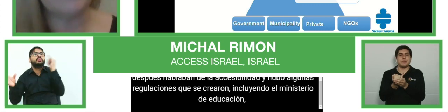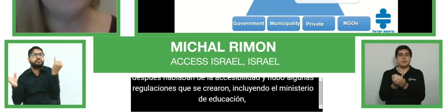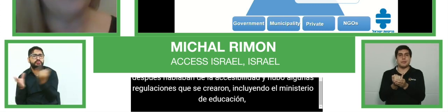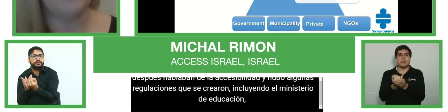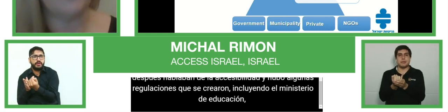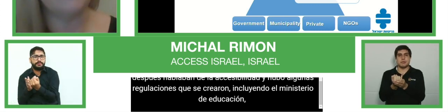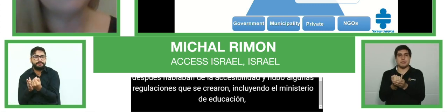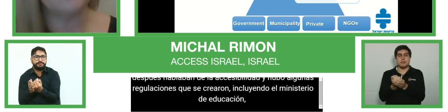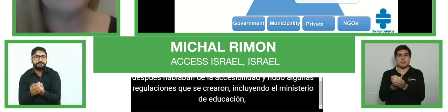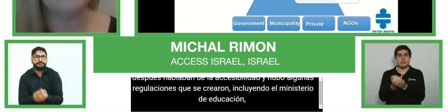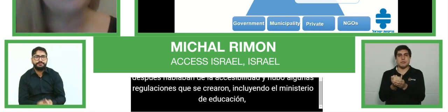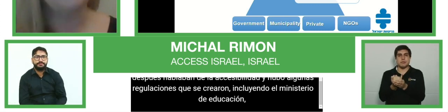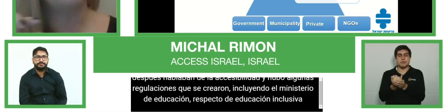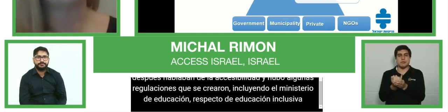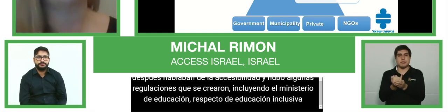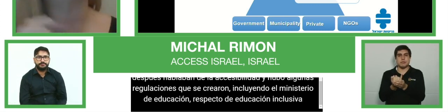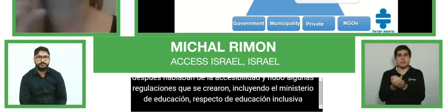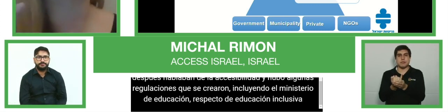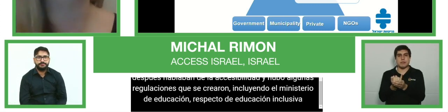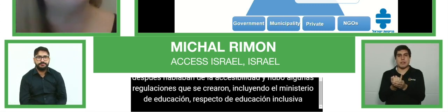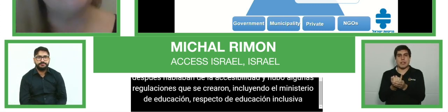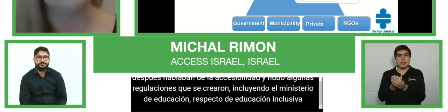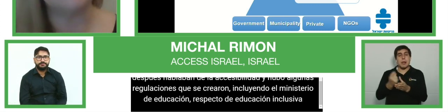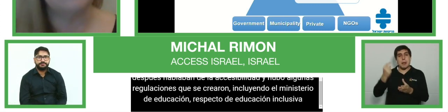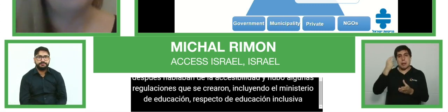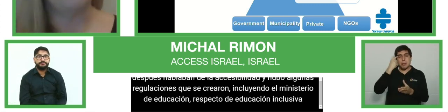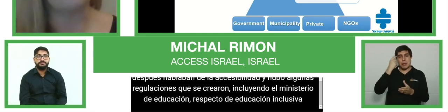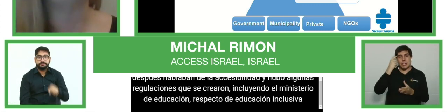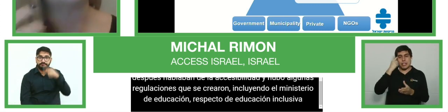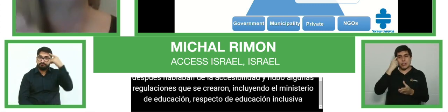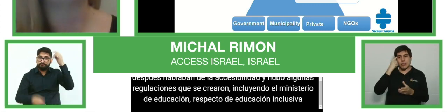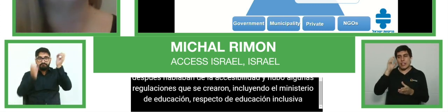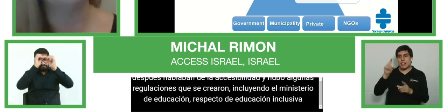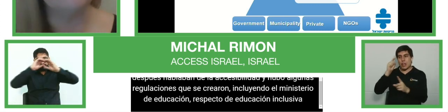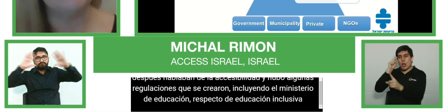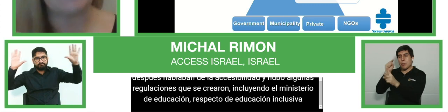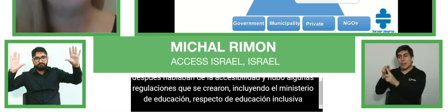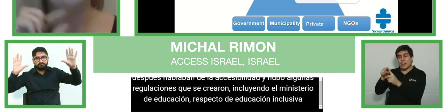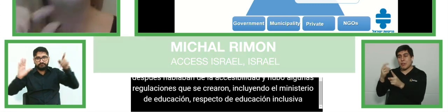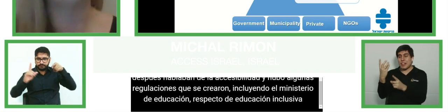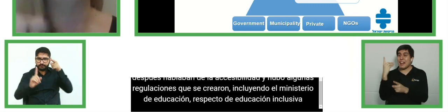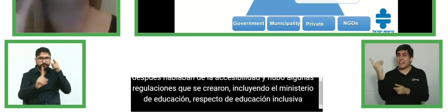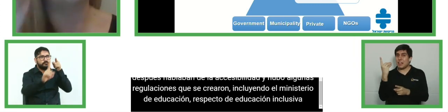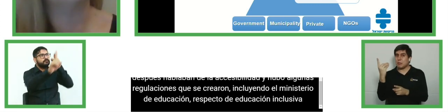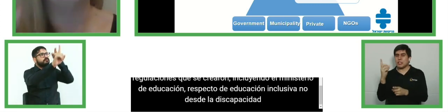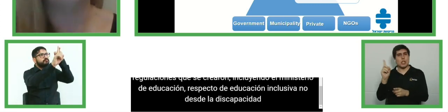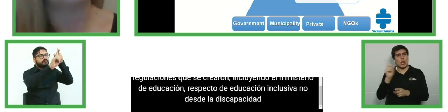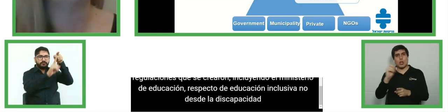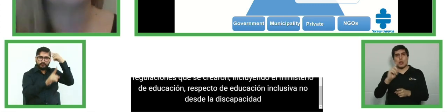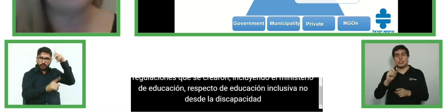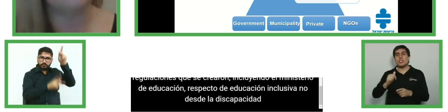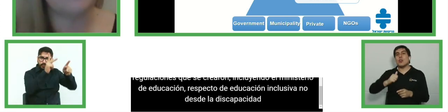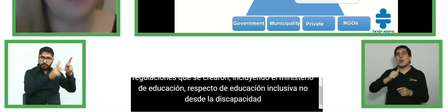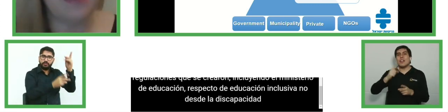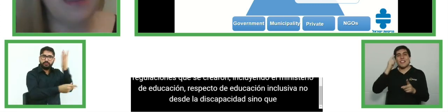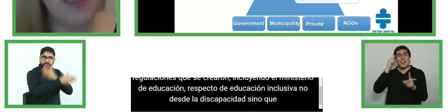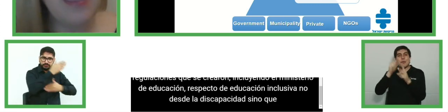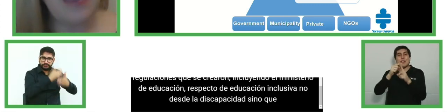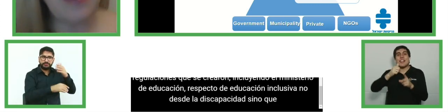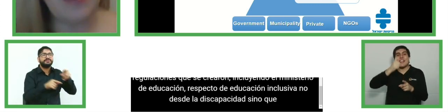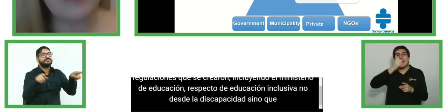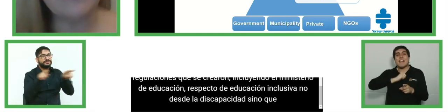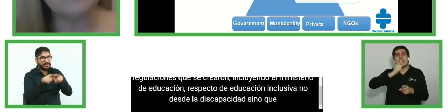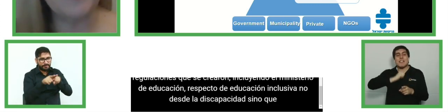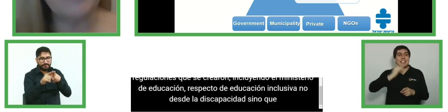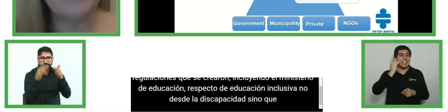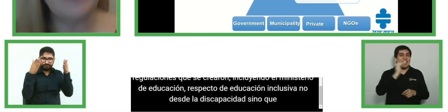needs, what that child needs. How do we do it really customized accessibility for those children? And